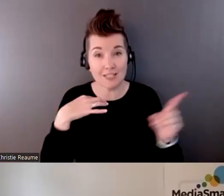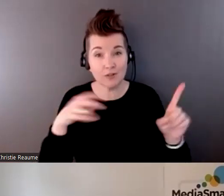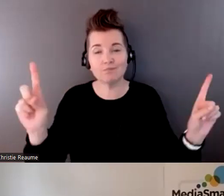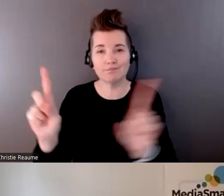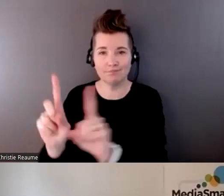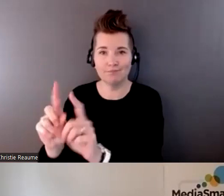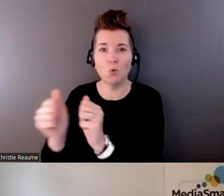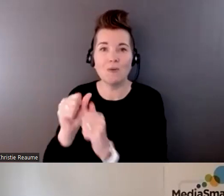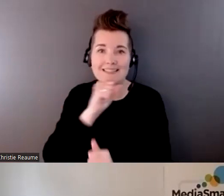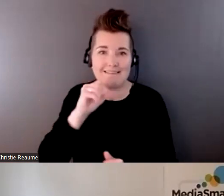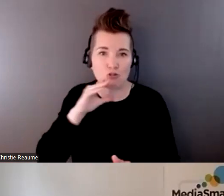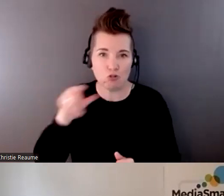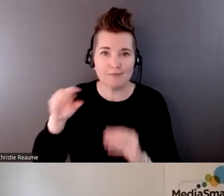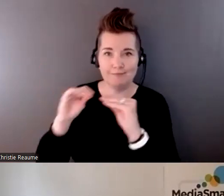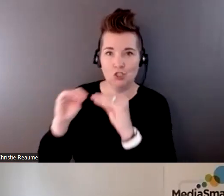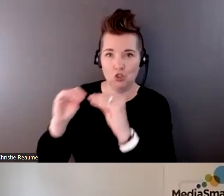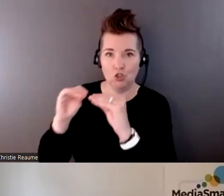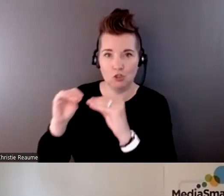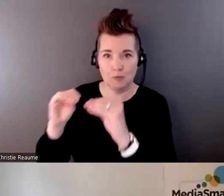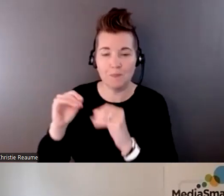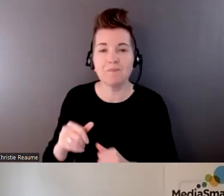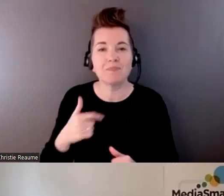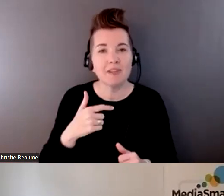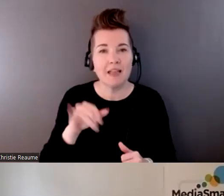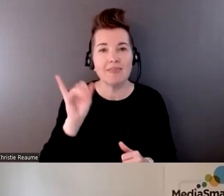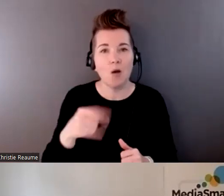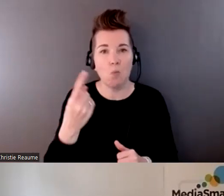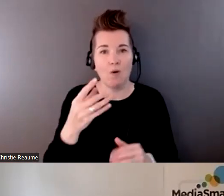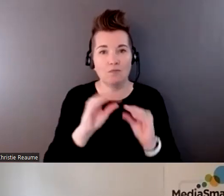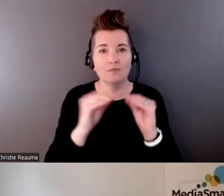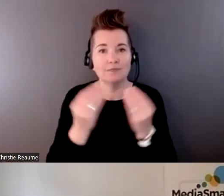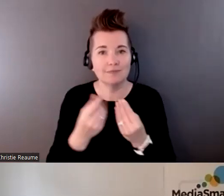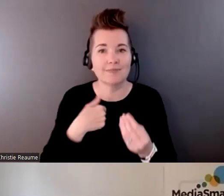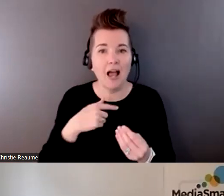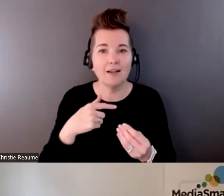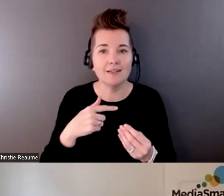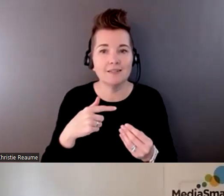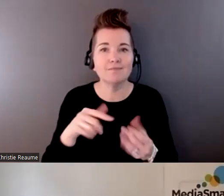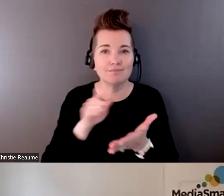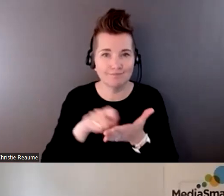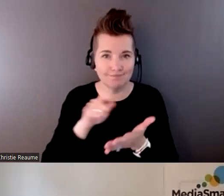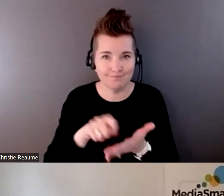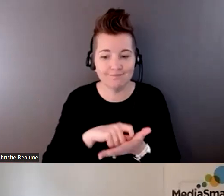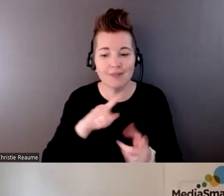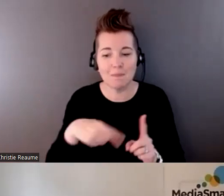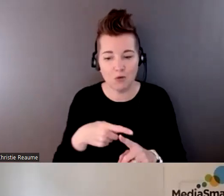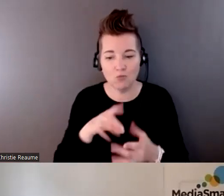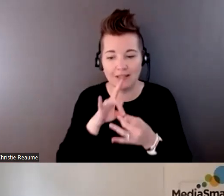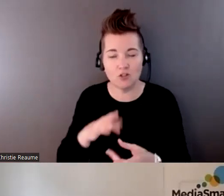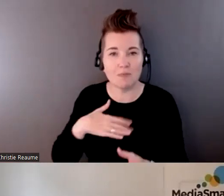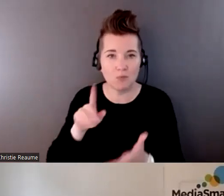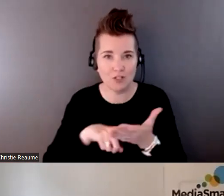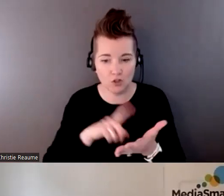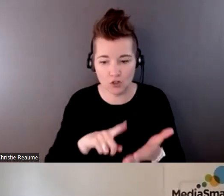adults it is one of the organizations that I spoke to in my research so you can sort of read more about that in the document that was